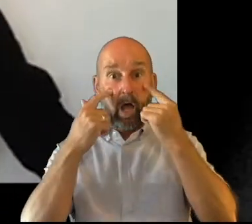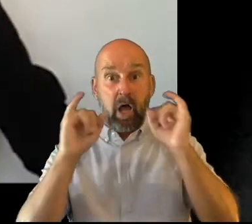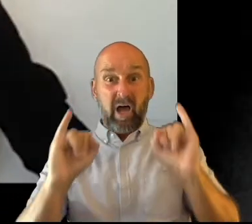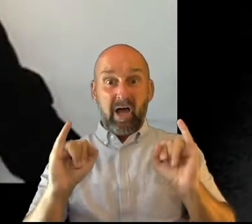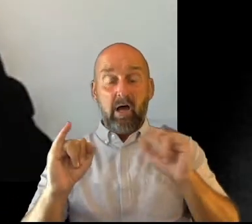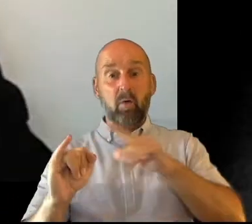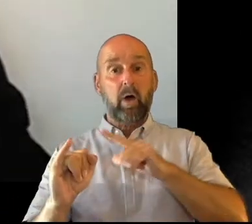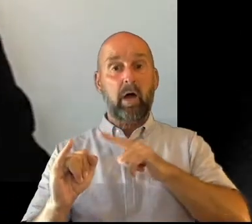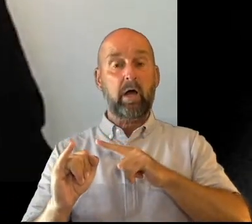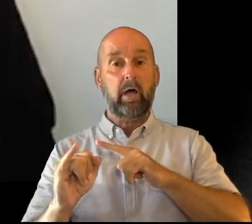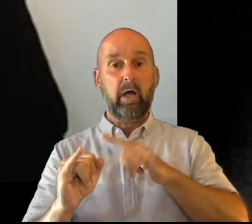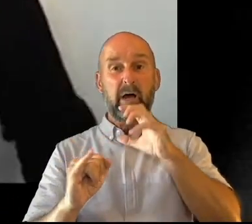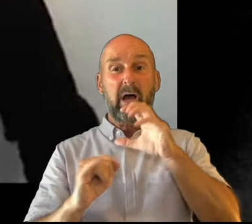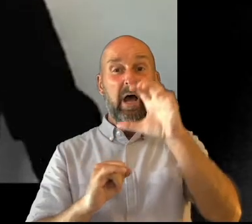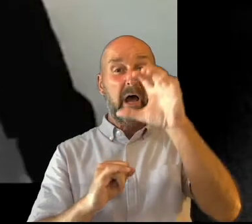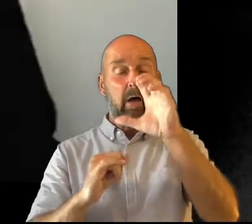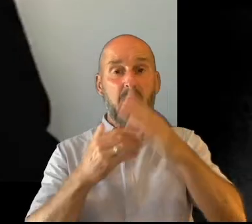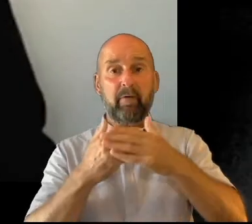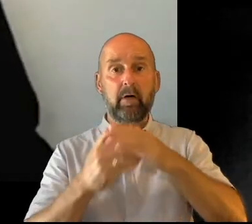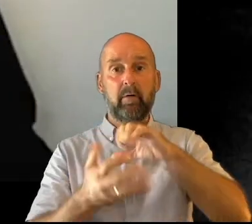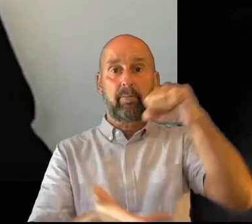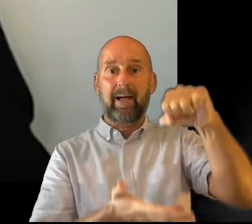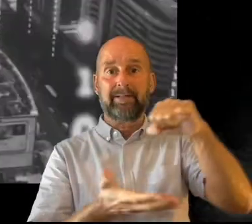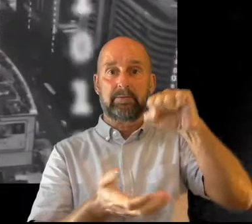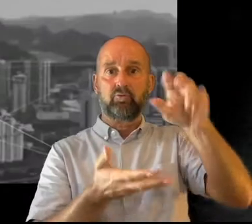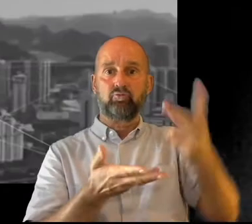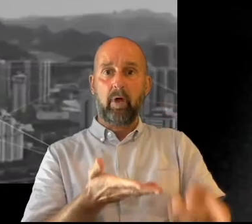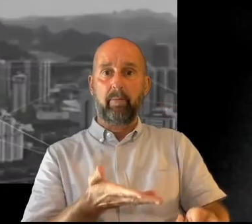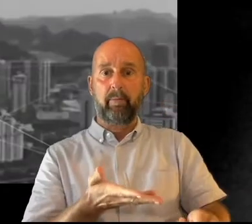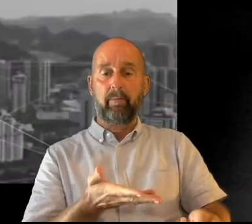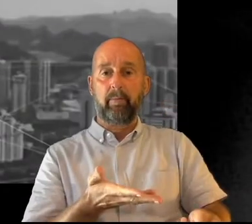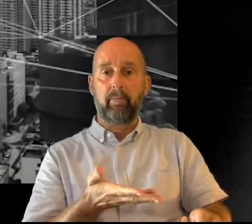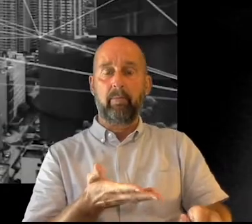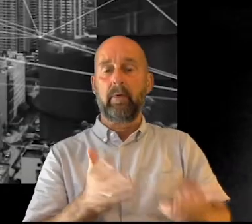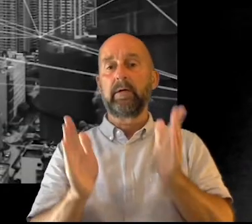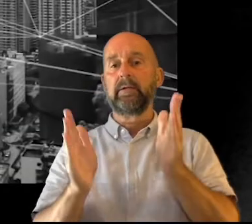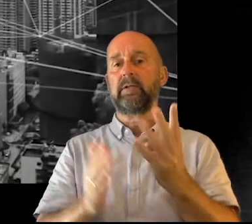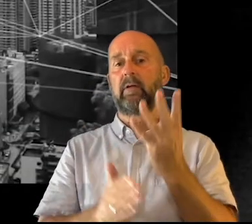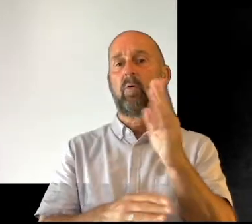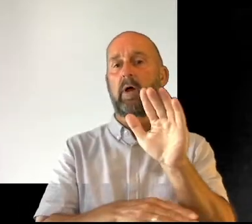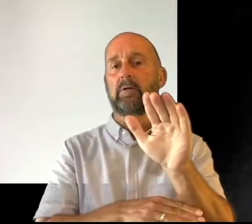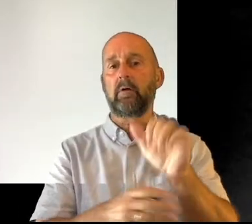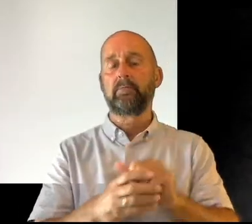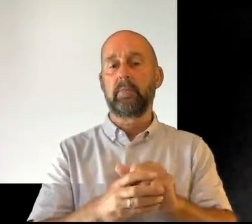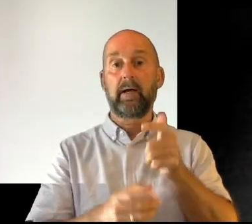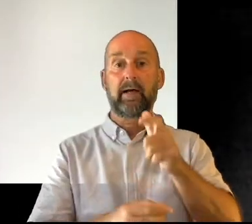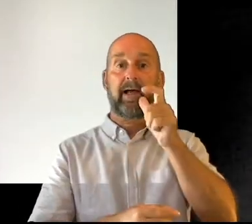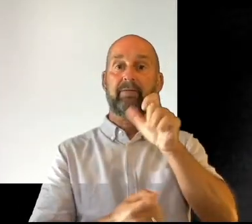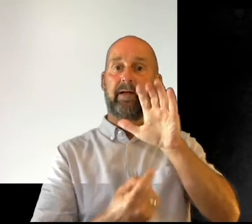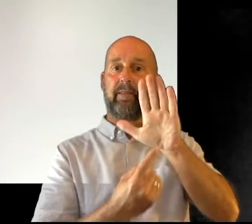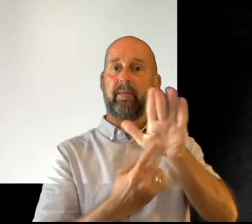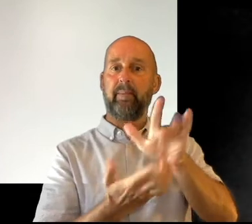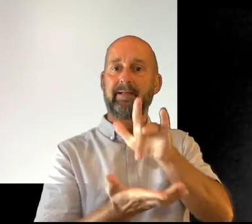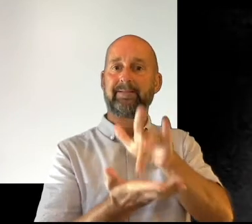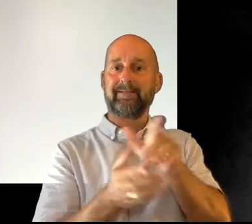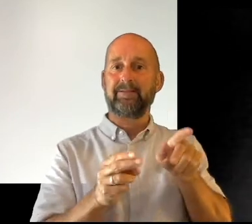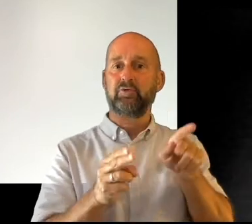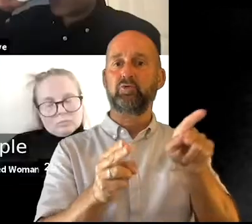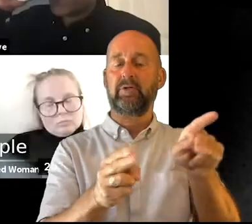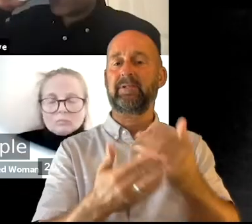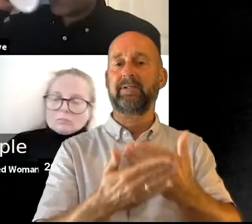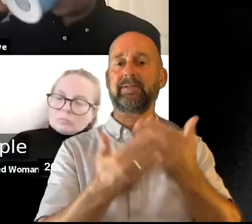as her screams are muffled and her basket is dropped. Scene 4. External. Cafe, main city street.